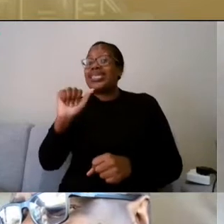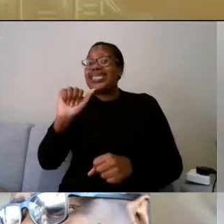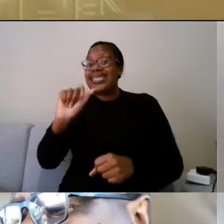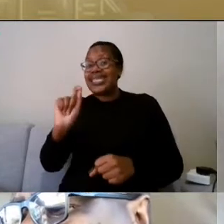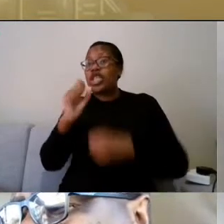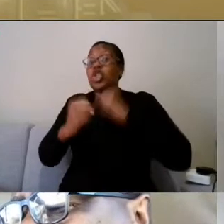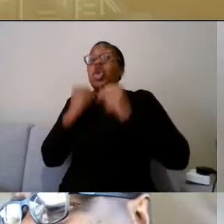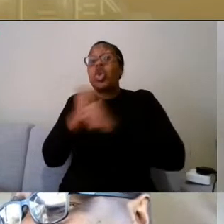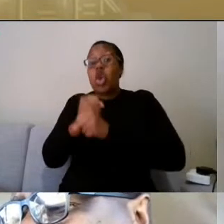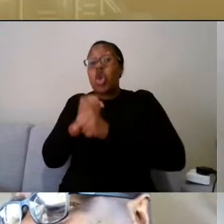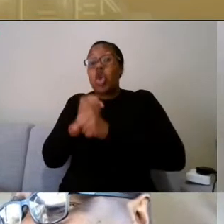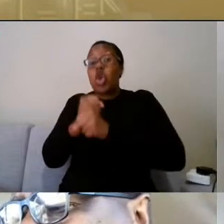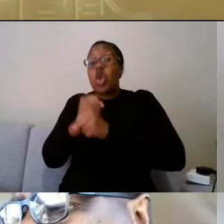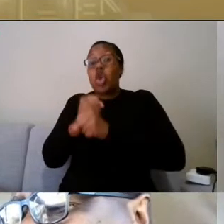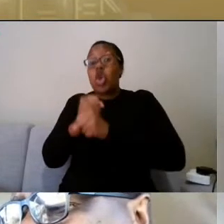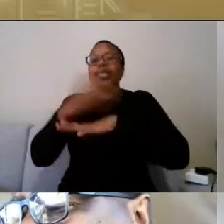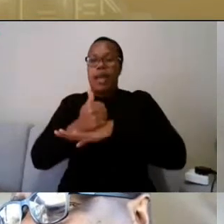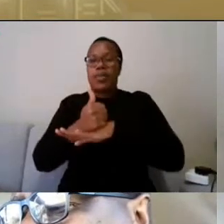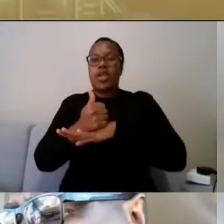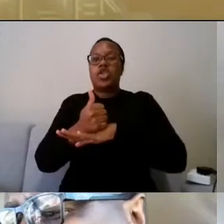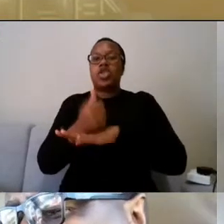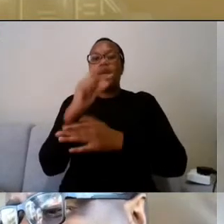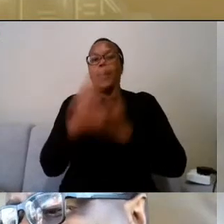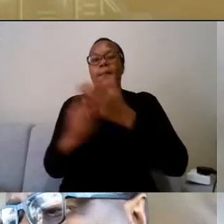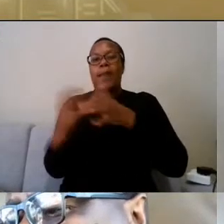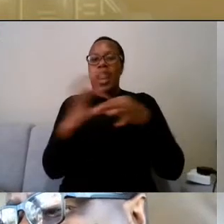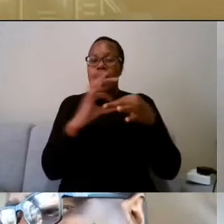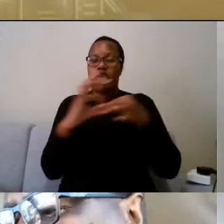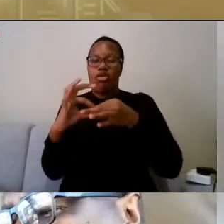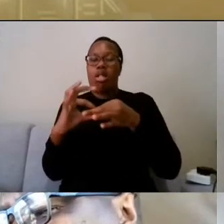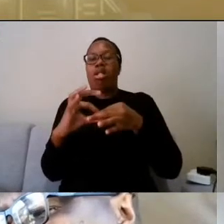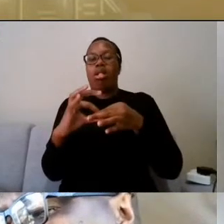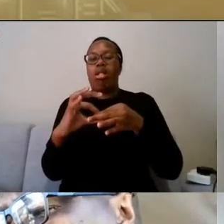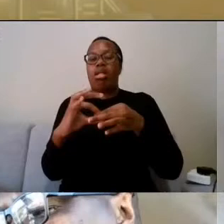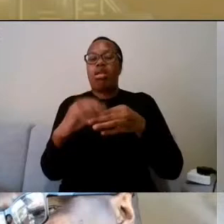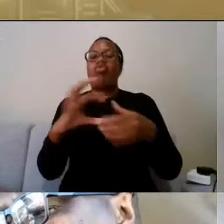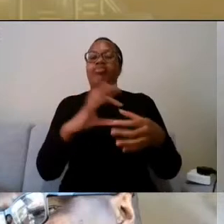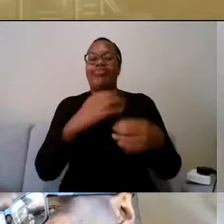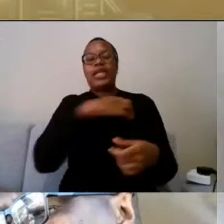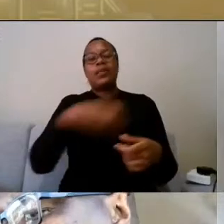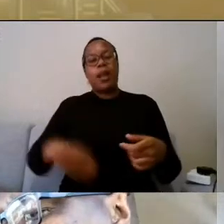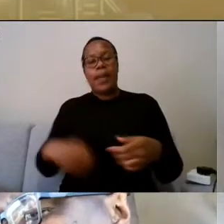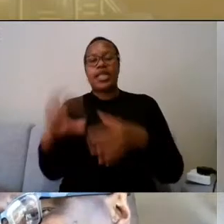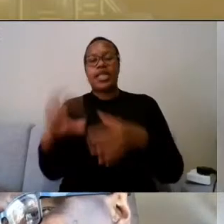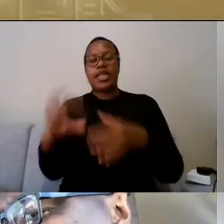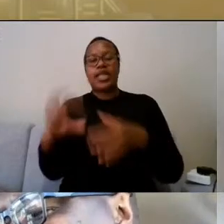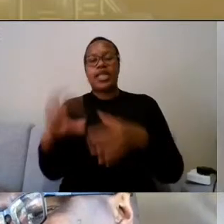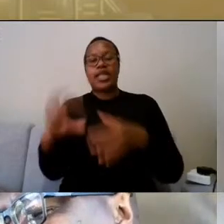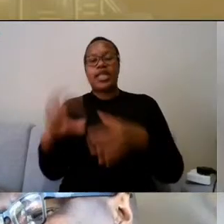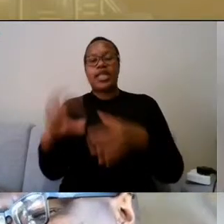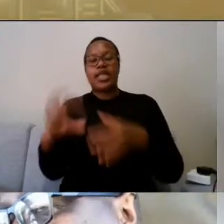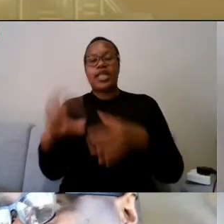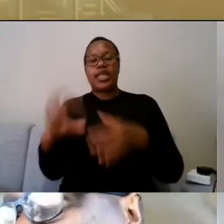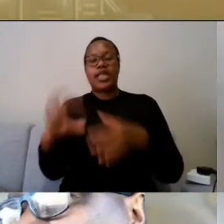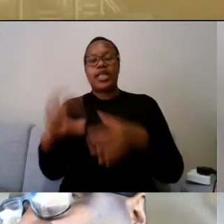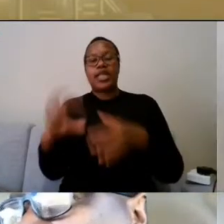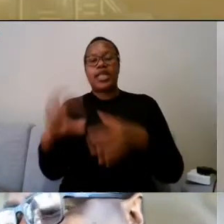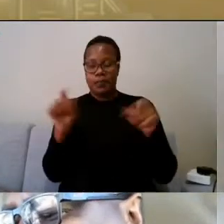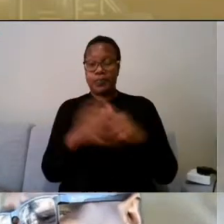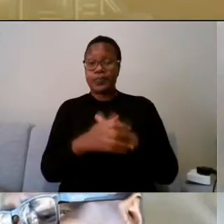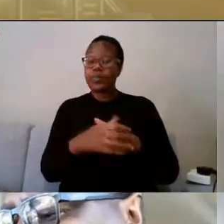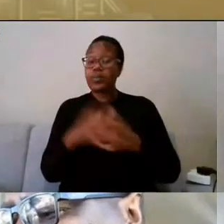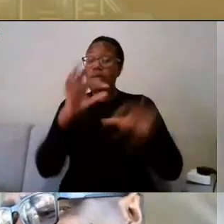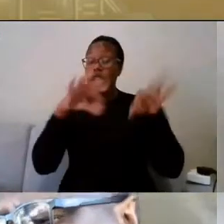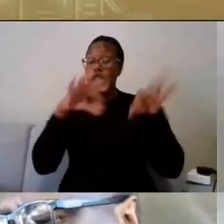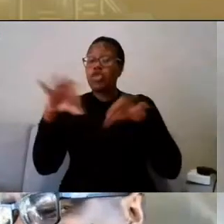bilateral diplomatic relations between the two countries. And clearly, these treaties will